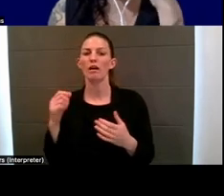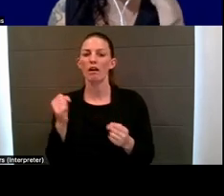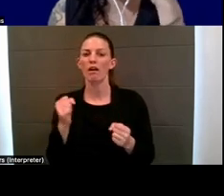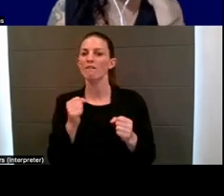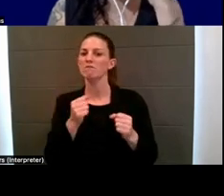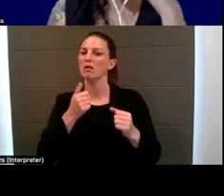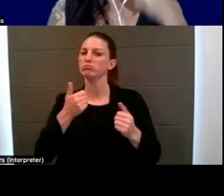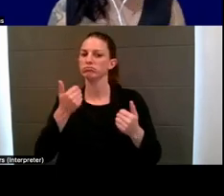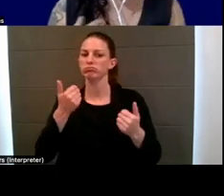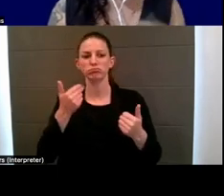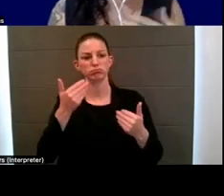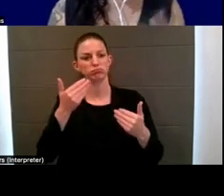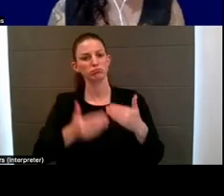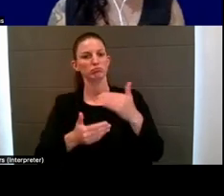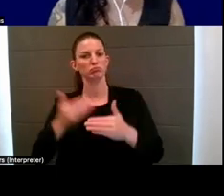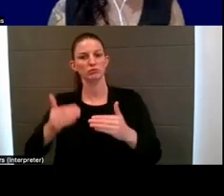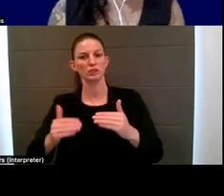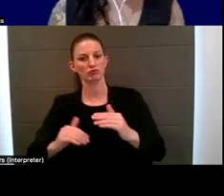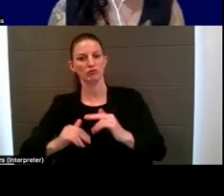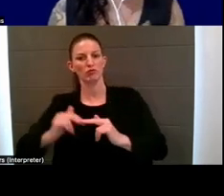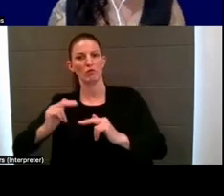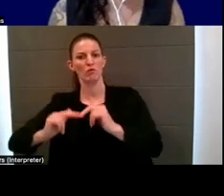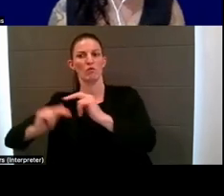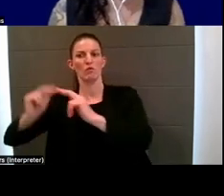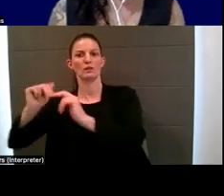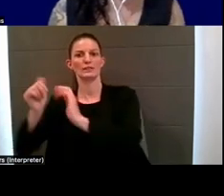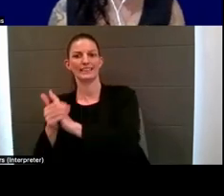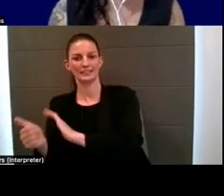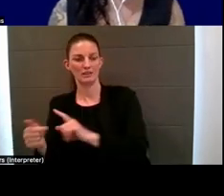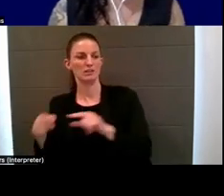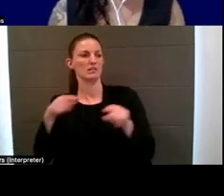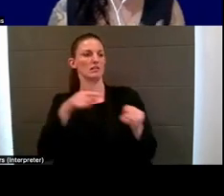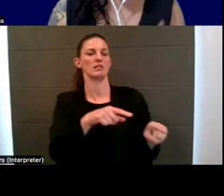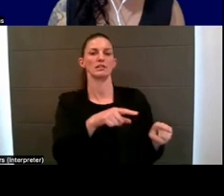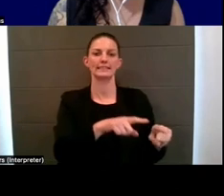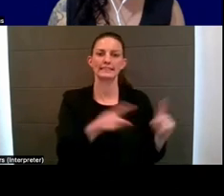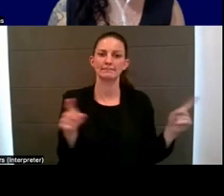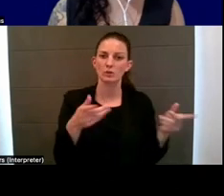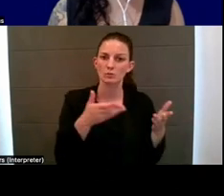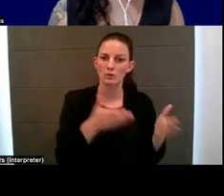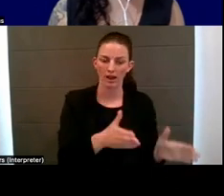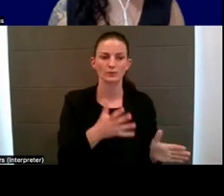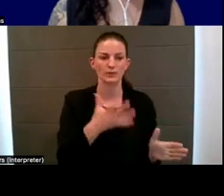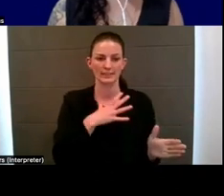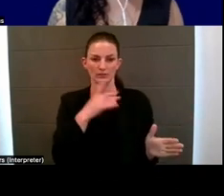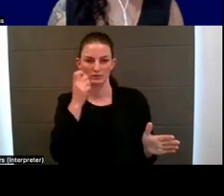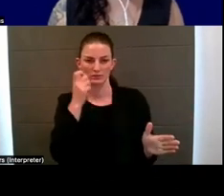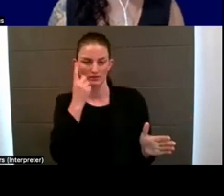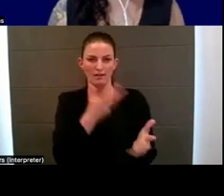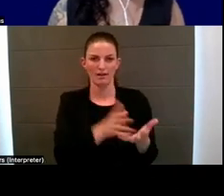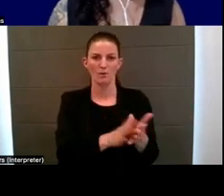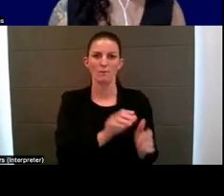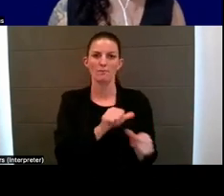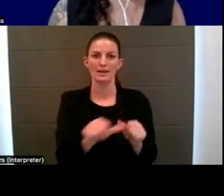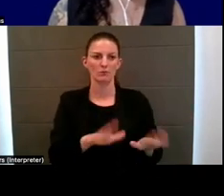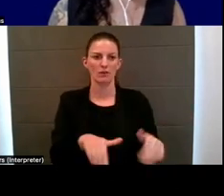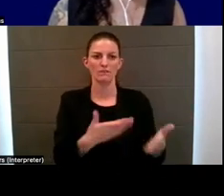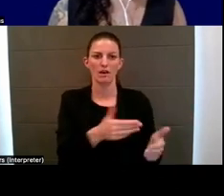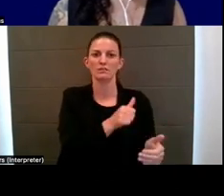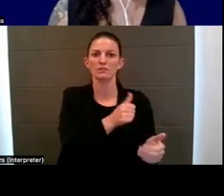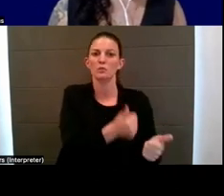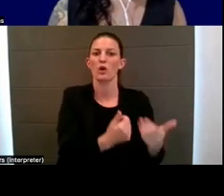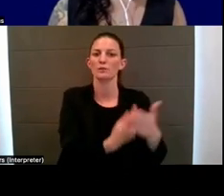this. And so then we need to start considering how we can compensate and provide different opportunities for these children.